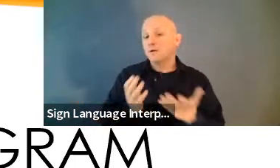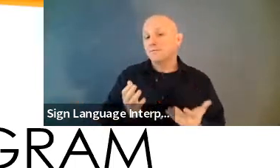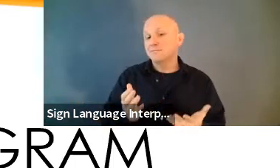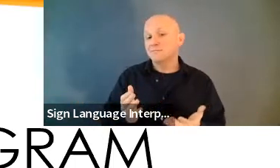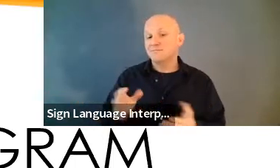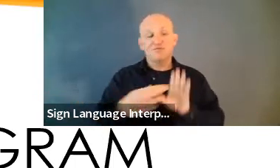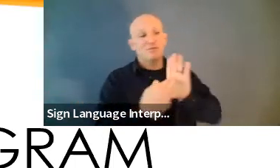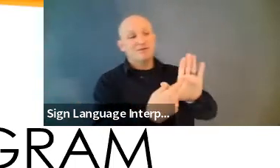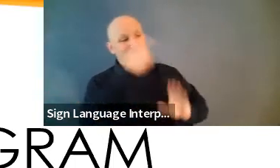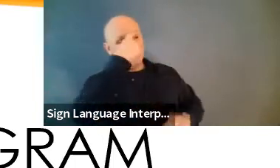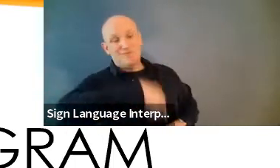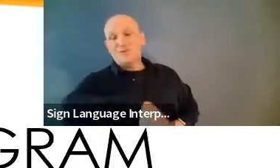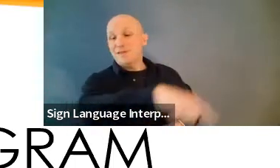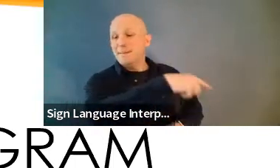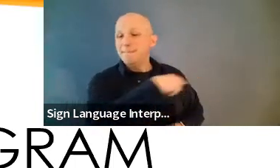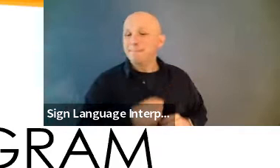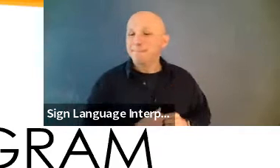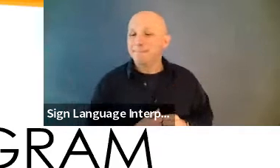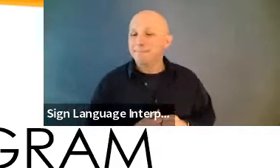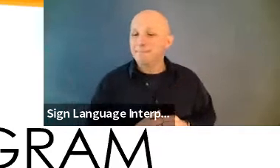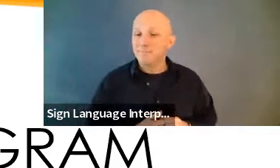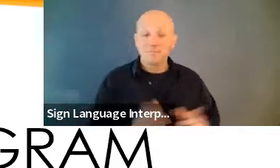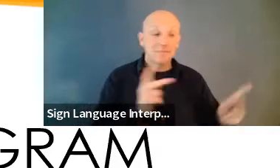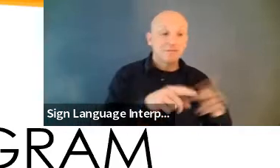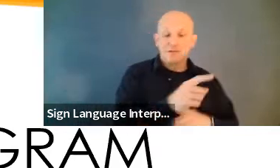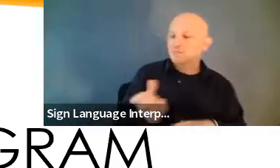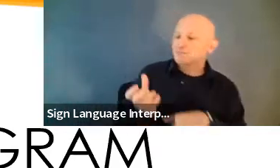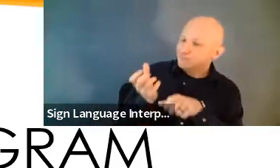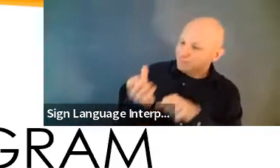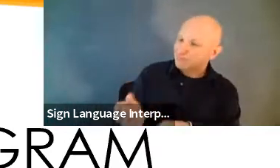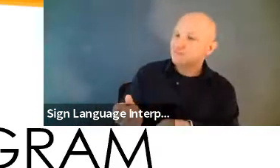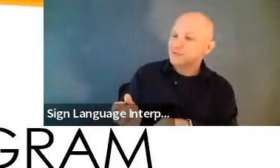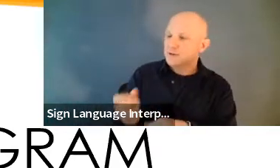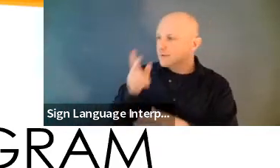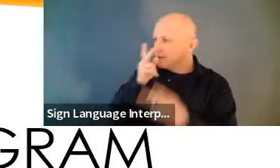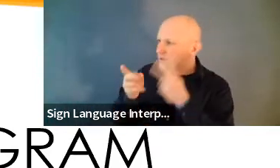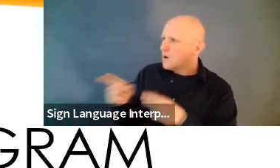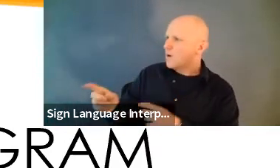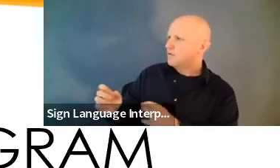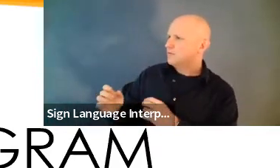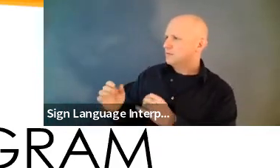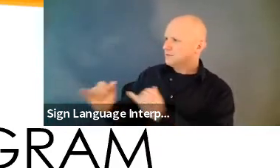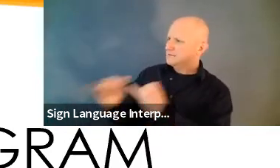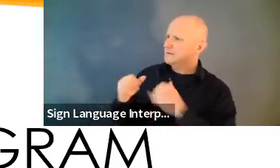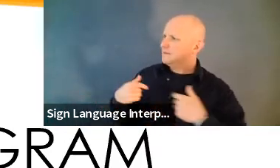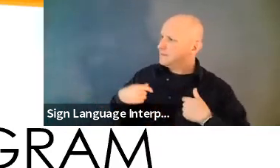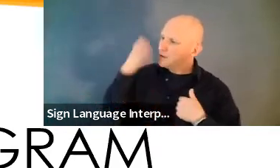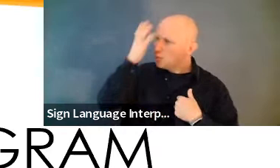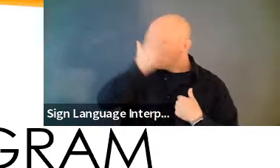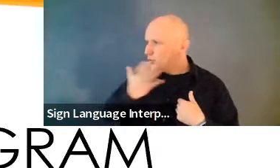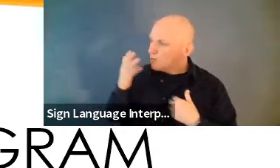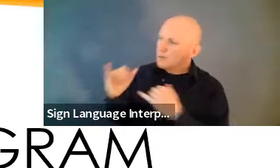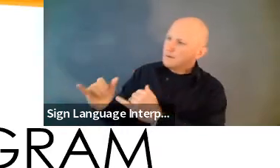then, again, helps that build that public trust, right? When we see individuals who look like us in certain, positions